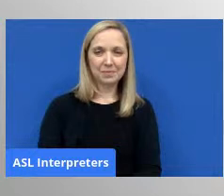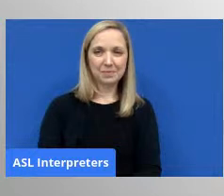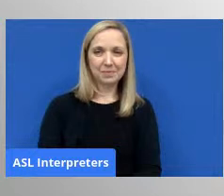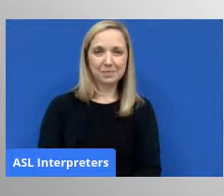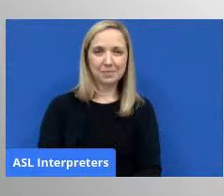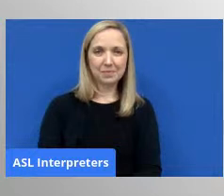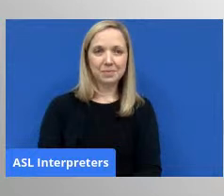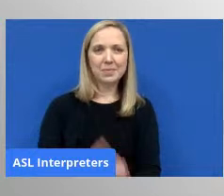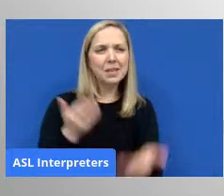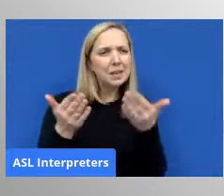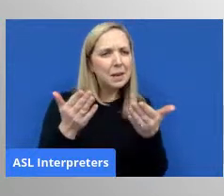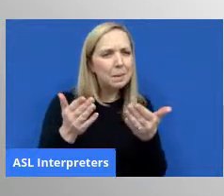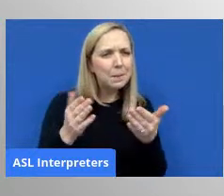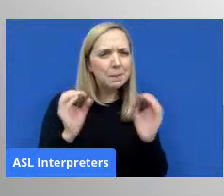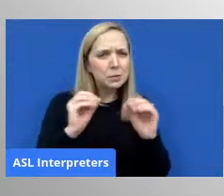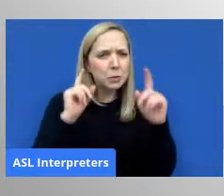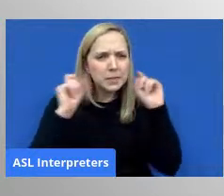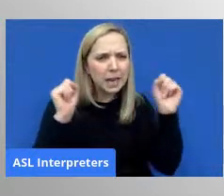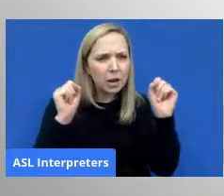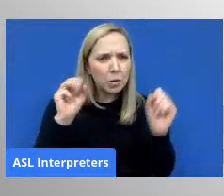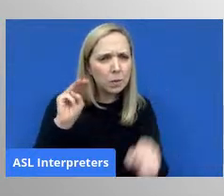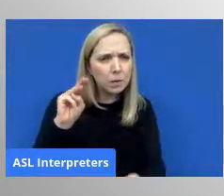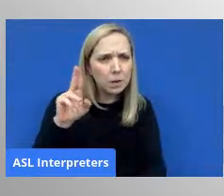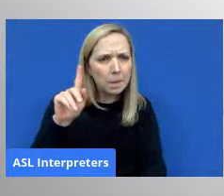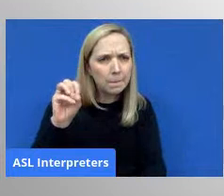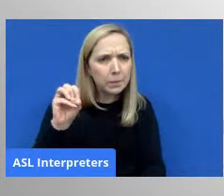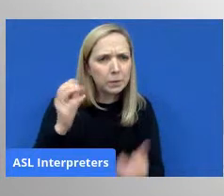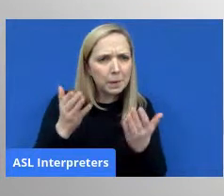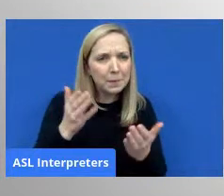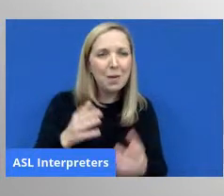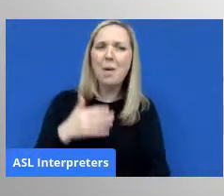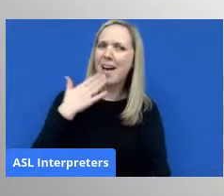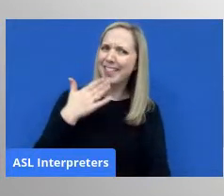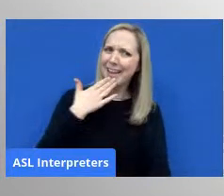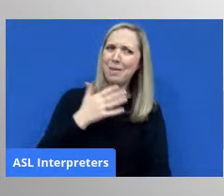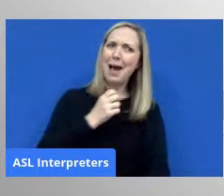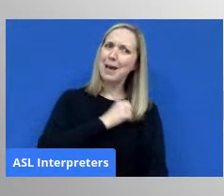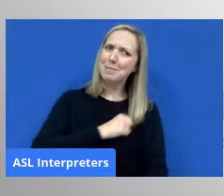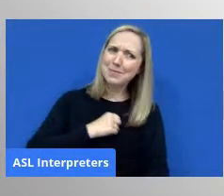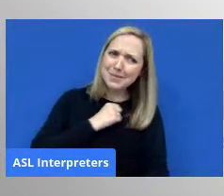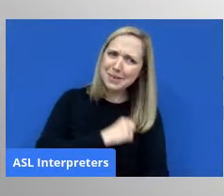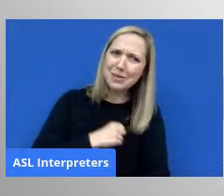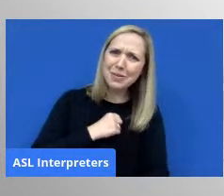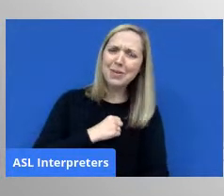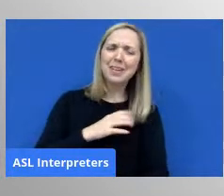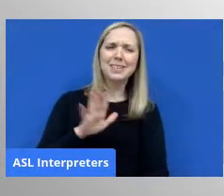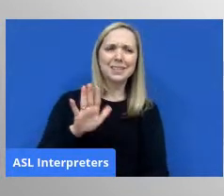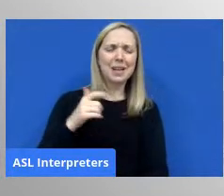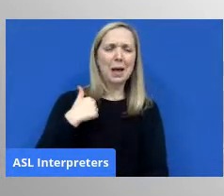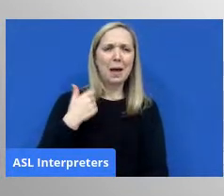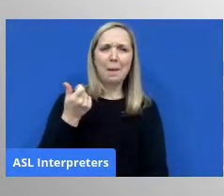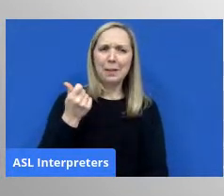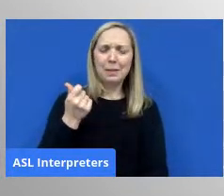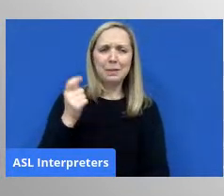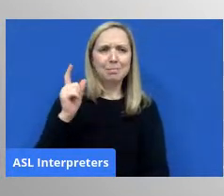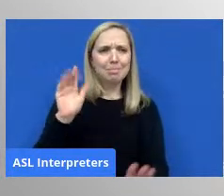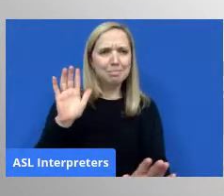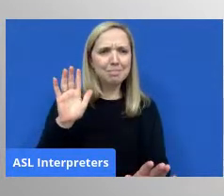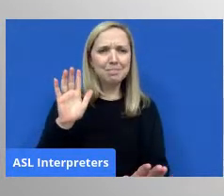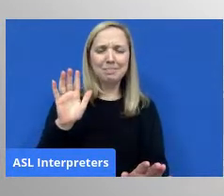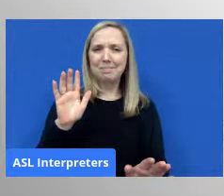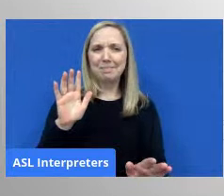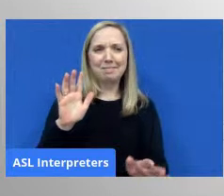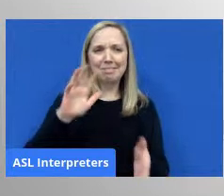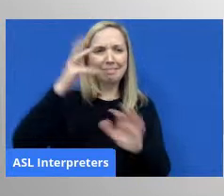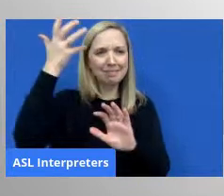You might be muted, Dr. Thomas. We can't hear you. Thank you. I am so sorry. And I'm thrown a little bit because what it says on the